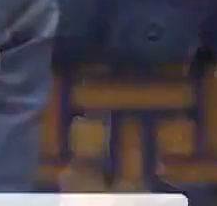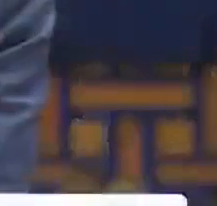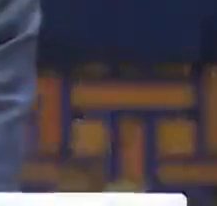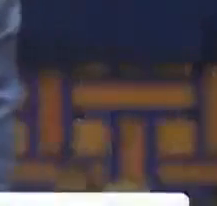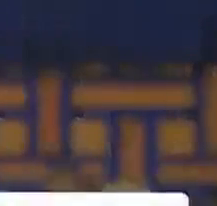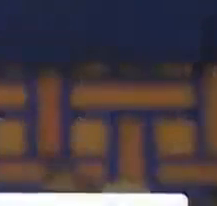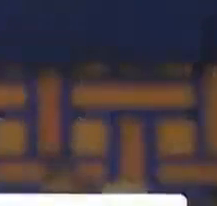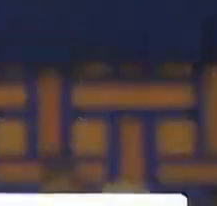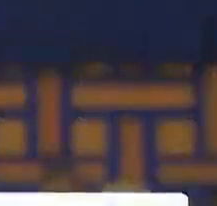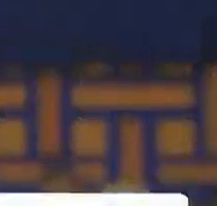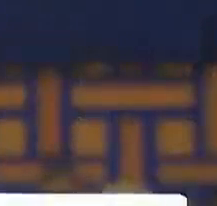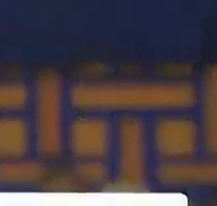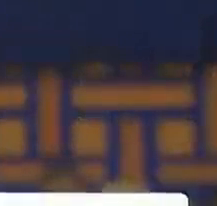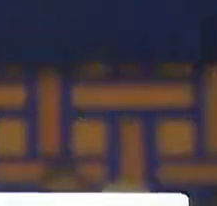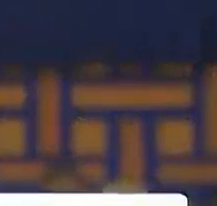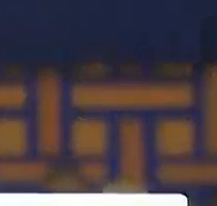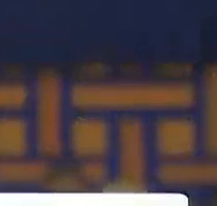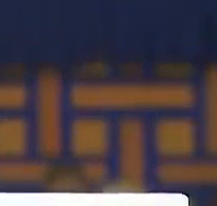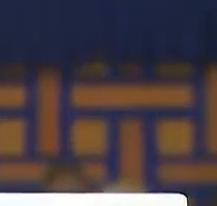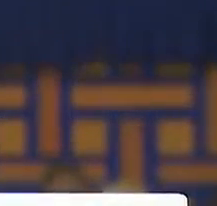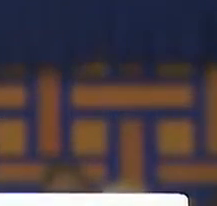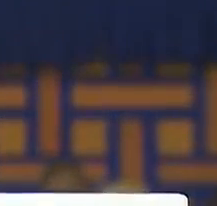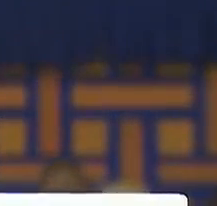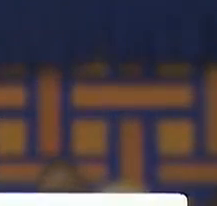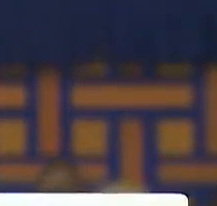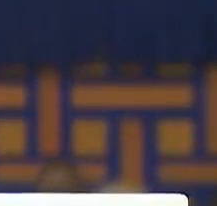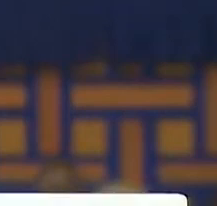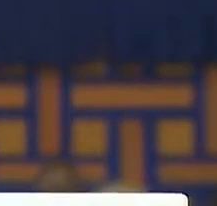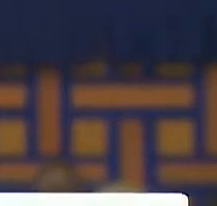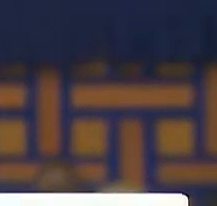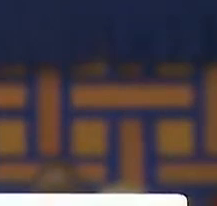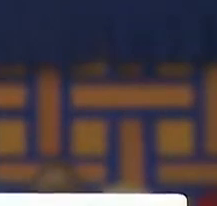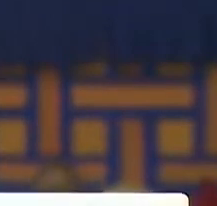In Jesus' mighty name we have prayed.